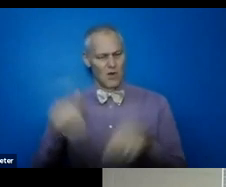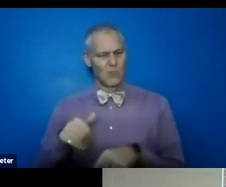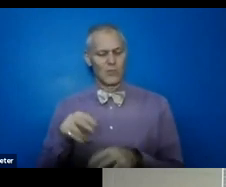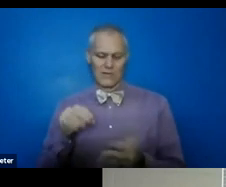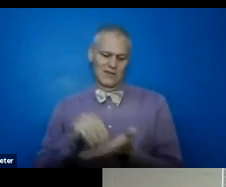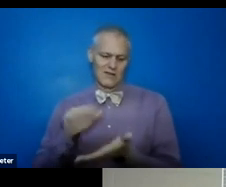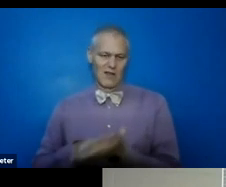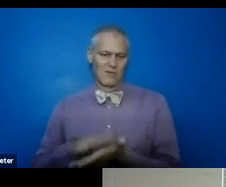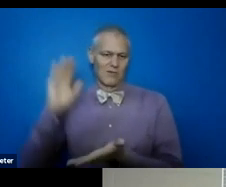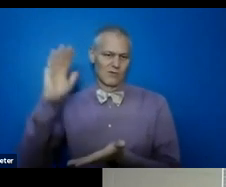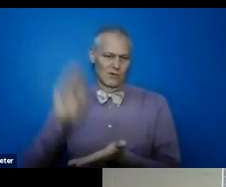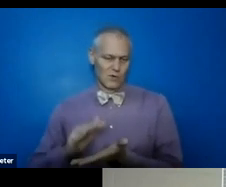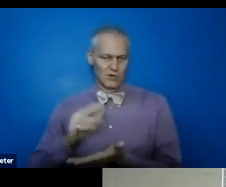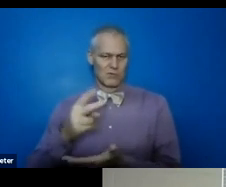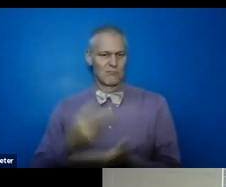in both